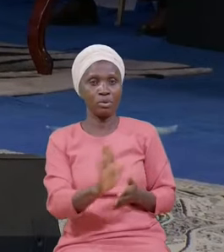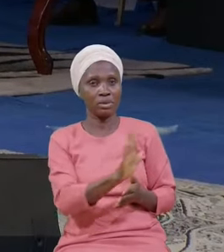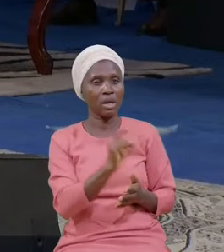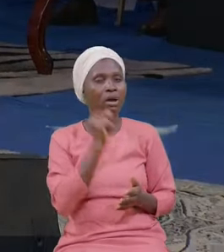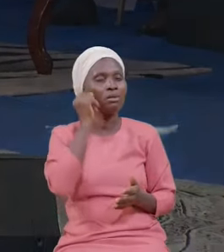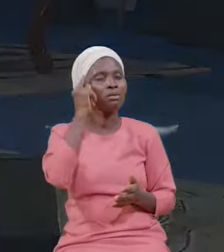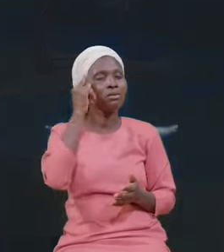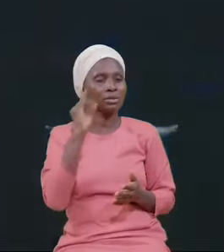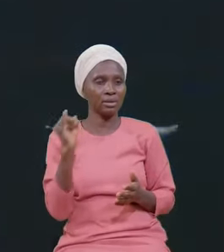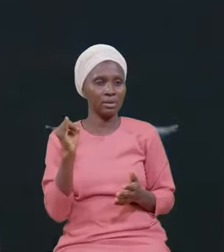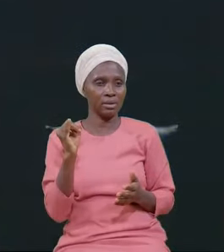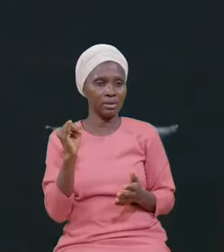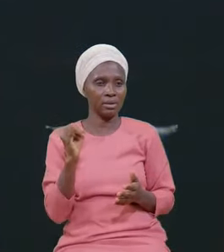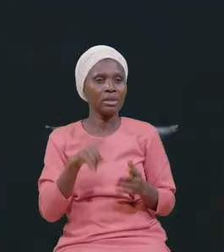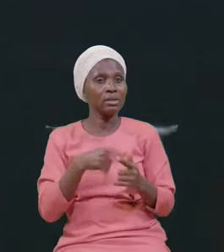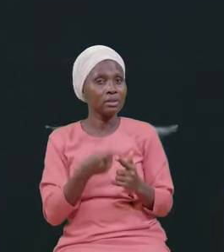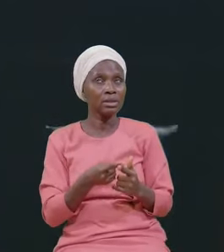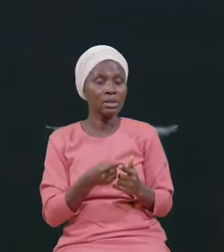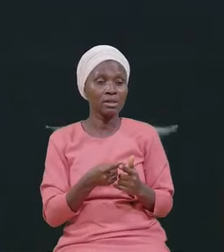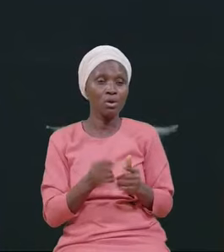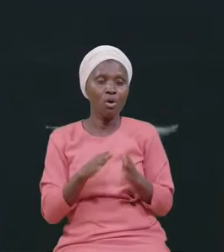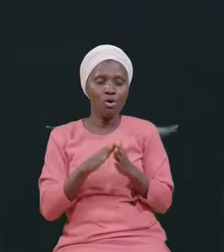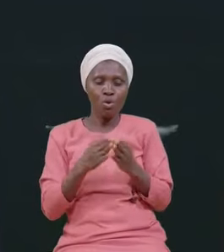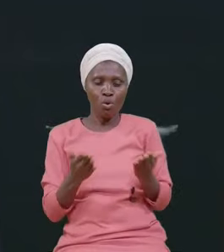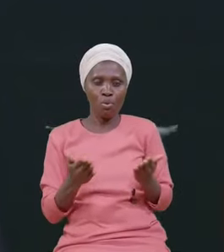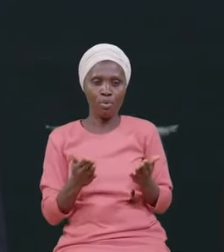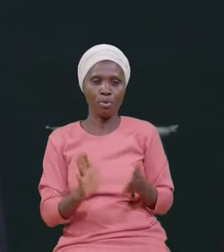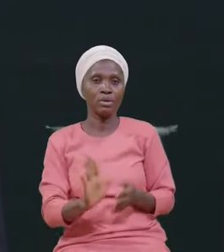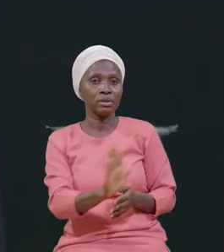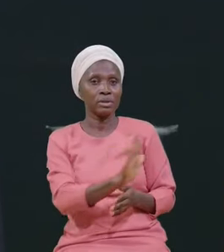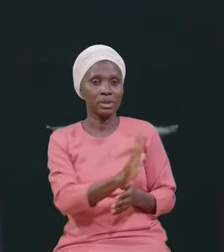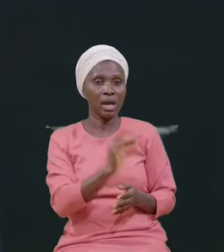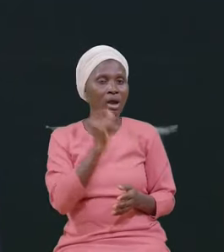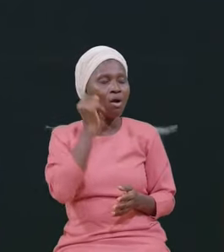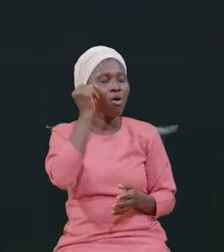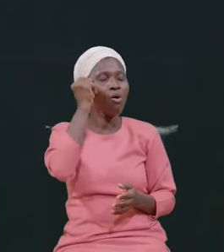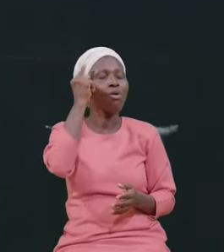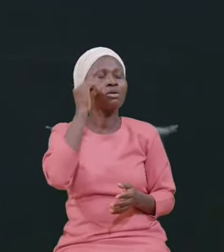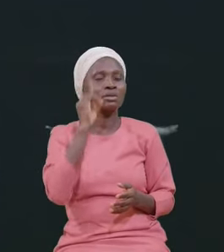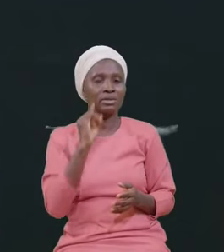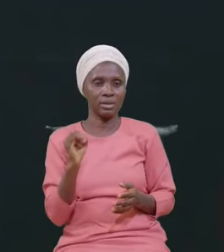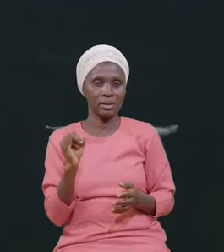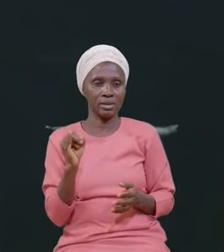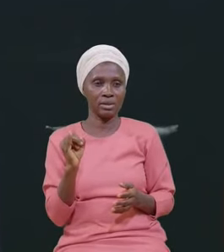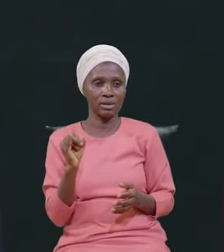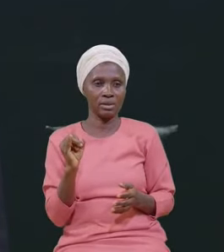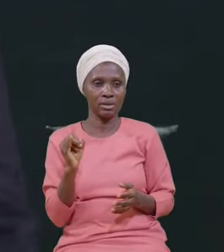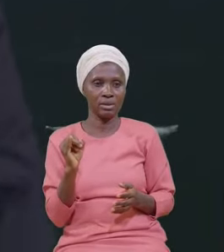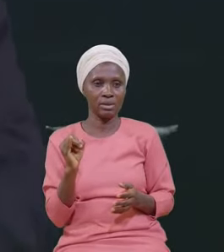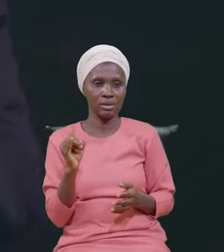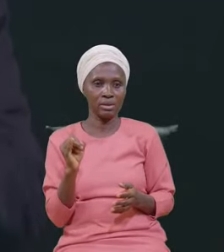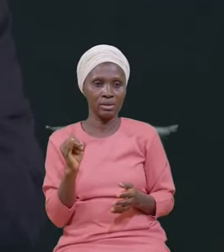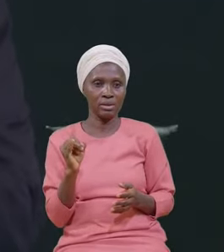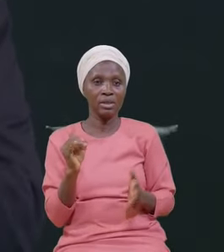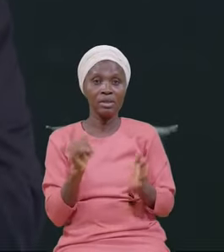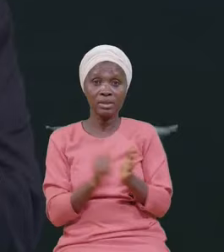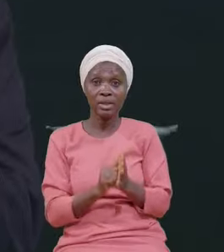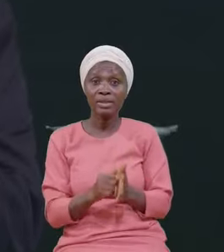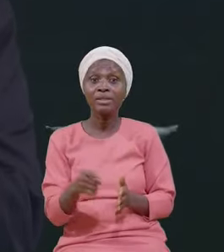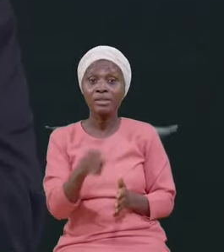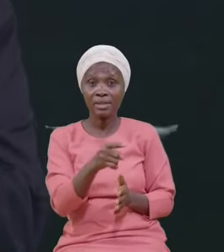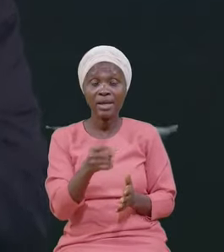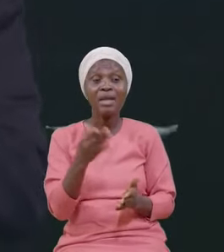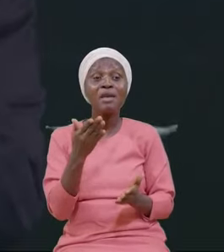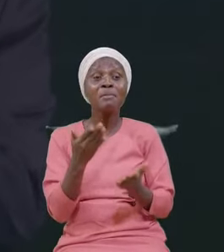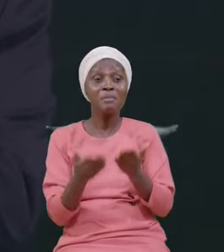understanding then open he their understanding that they might